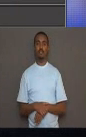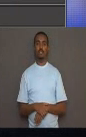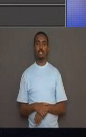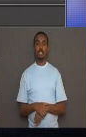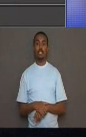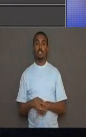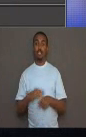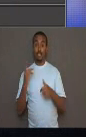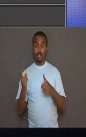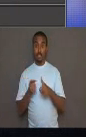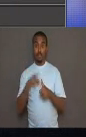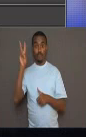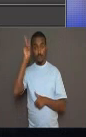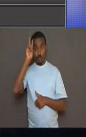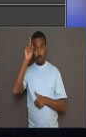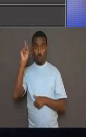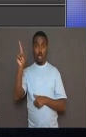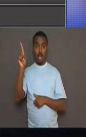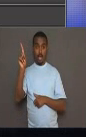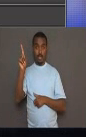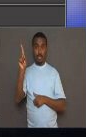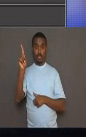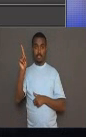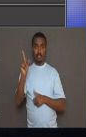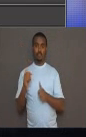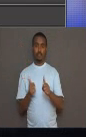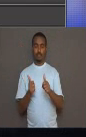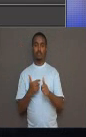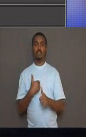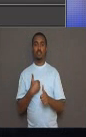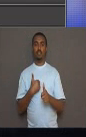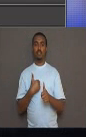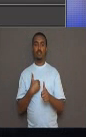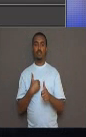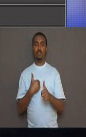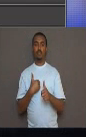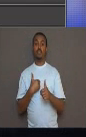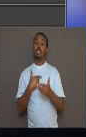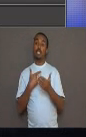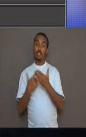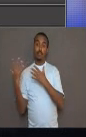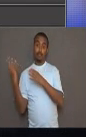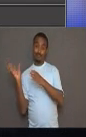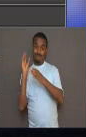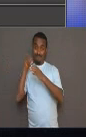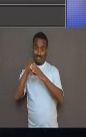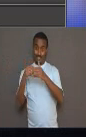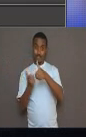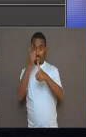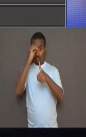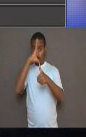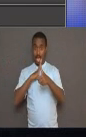The event for Vostok 1 is as follows. It carried the first man